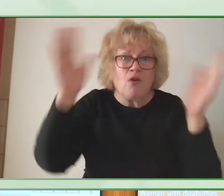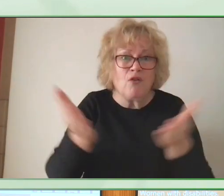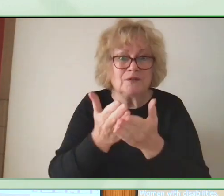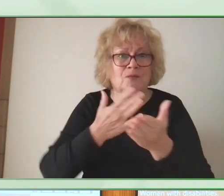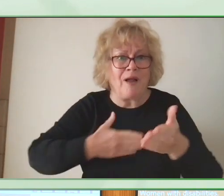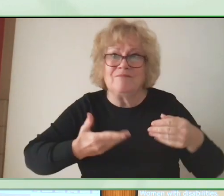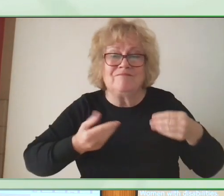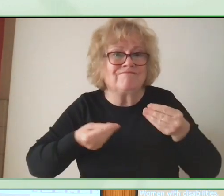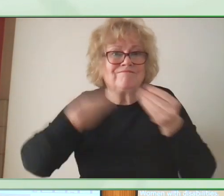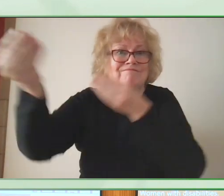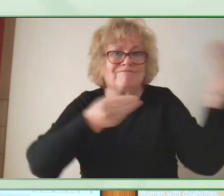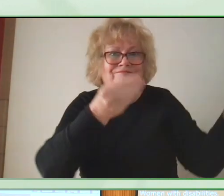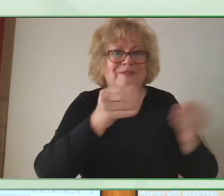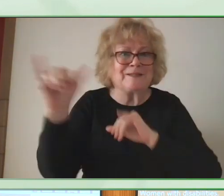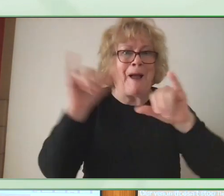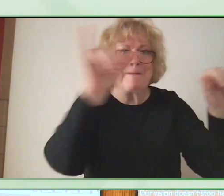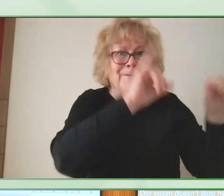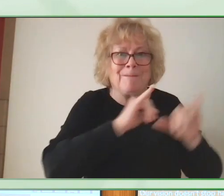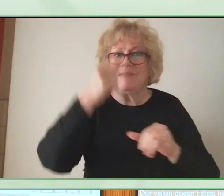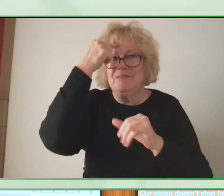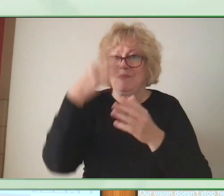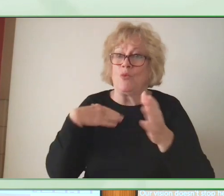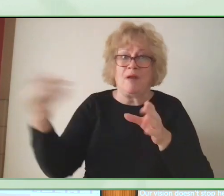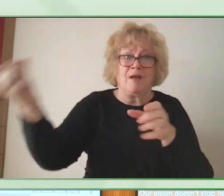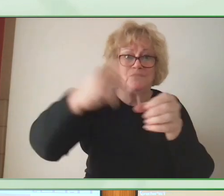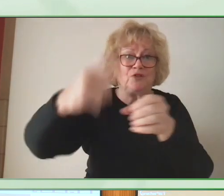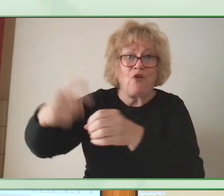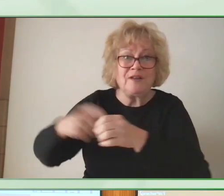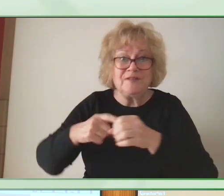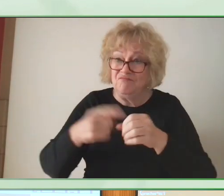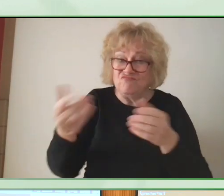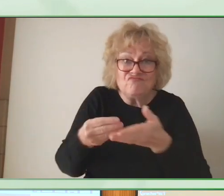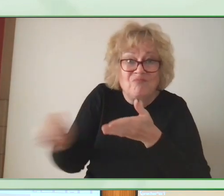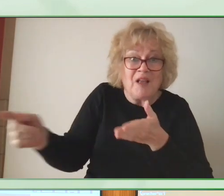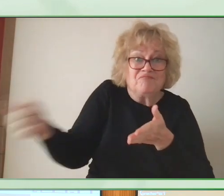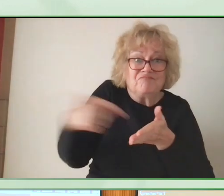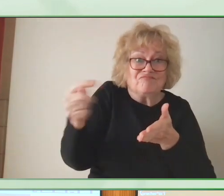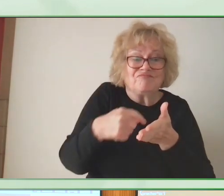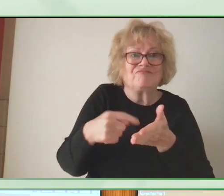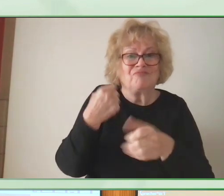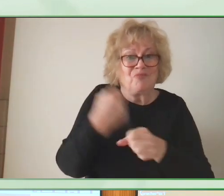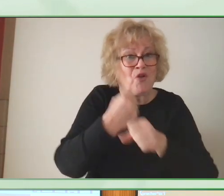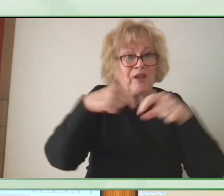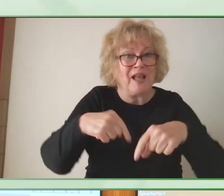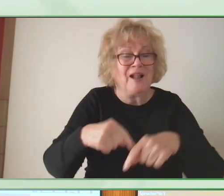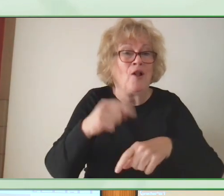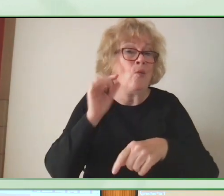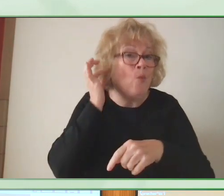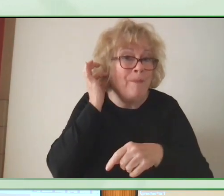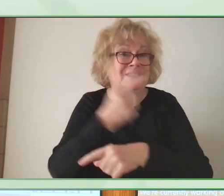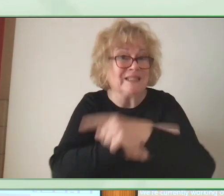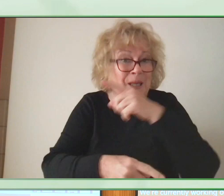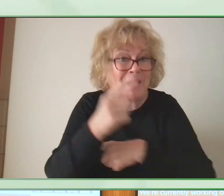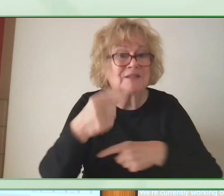We're currently working on launching our sewing training program to enhance employability and create more jobs for our